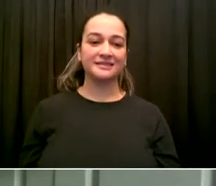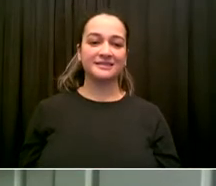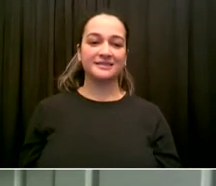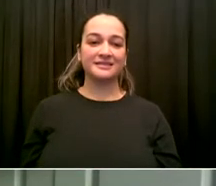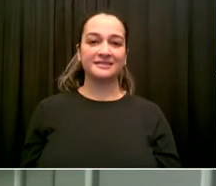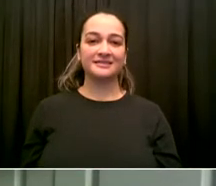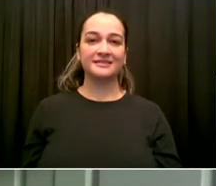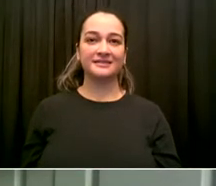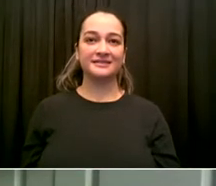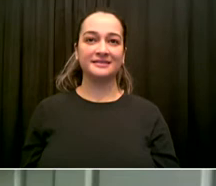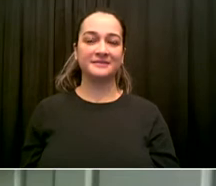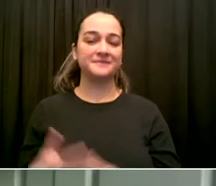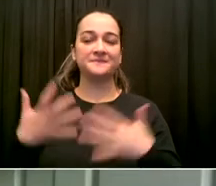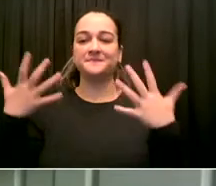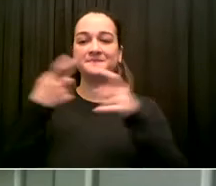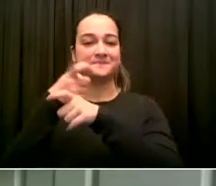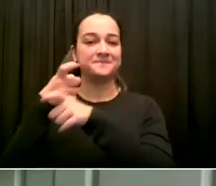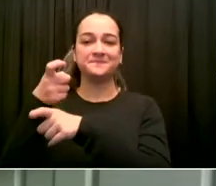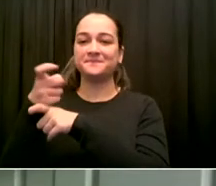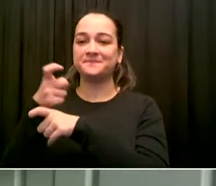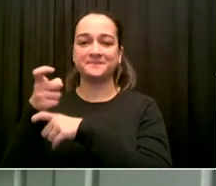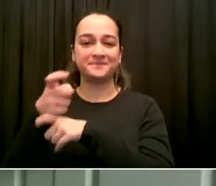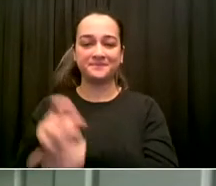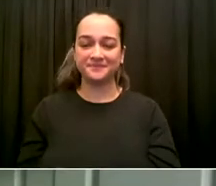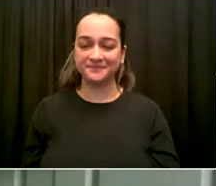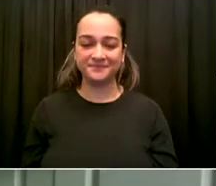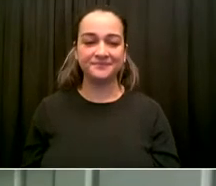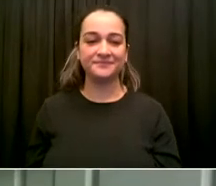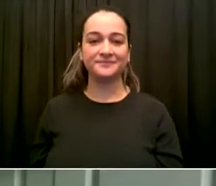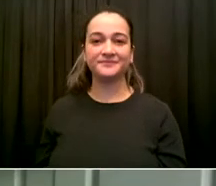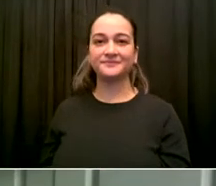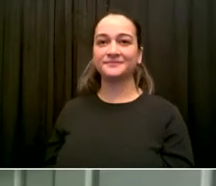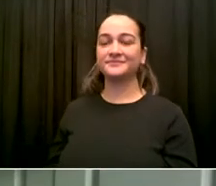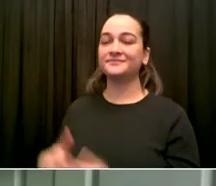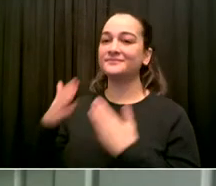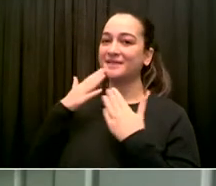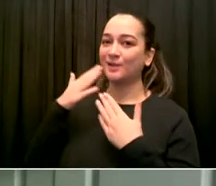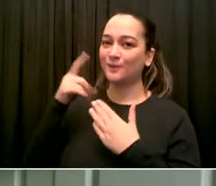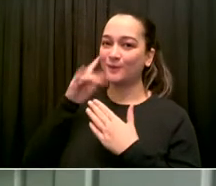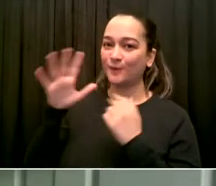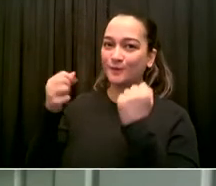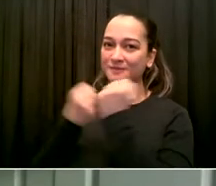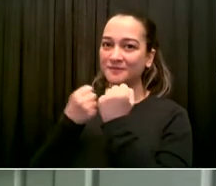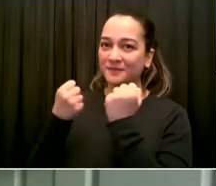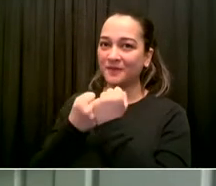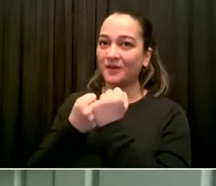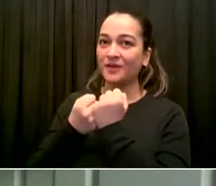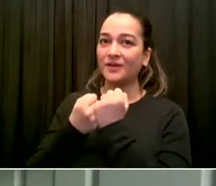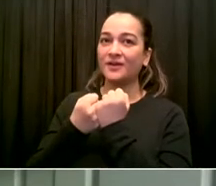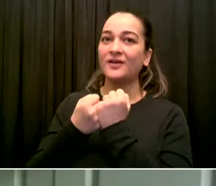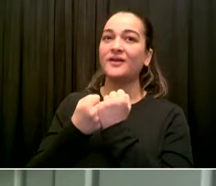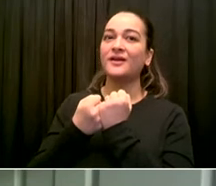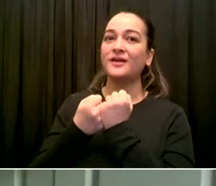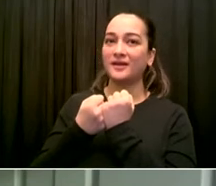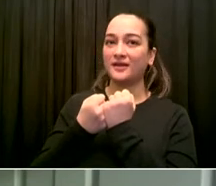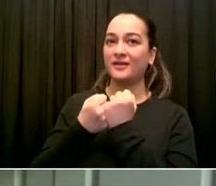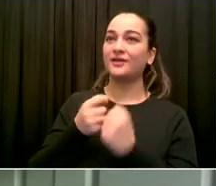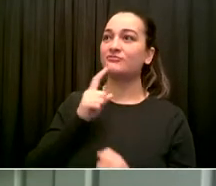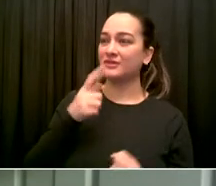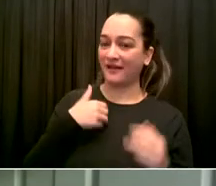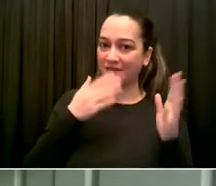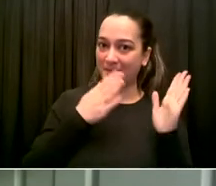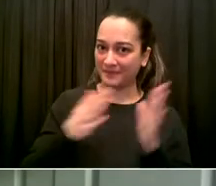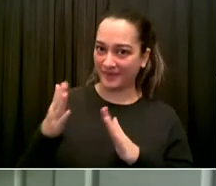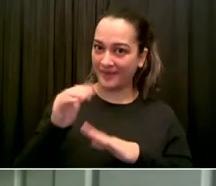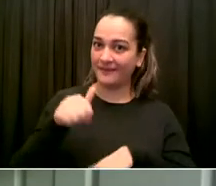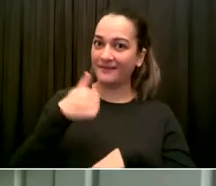for your support for this new initiative for designated hitter for all, because again, this is now bipartisan. This is something we can unite